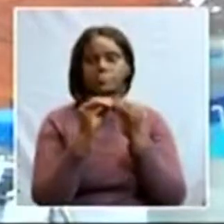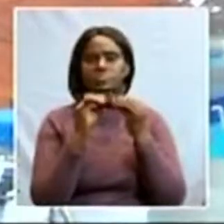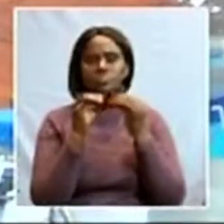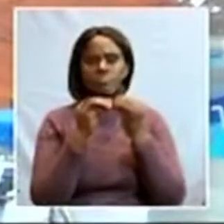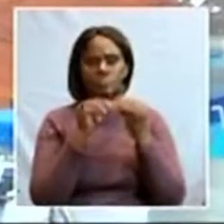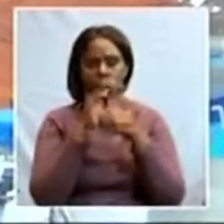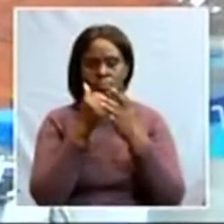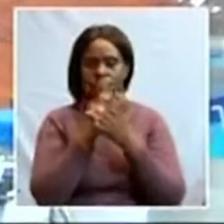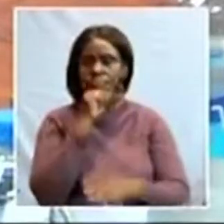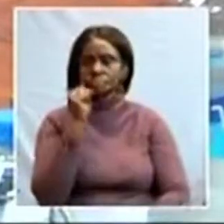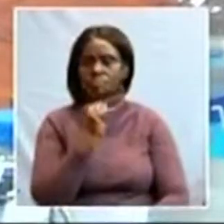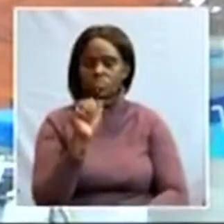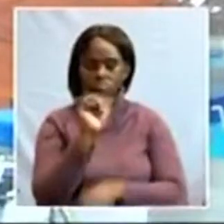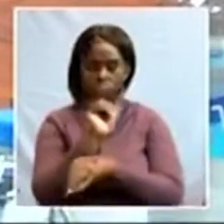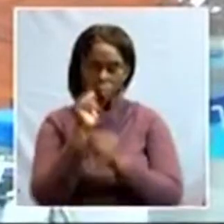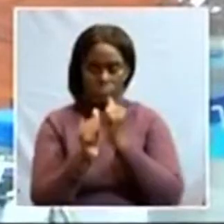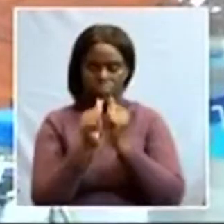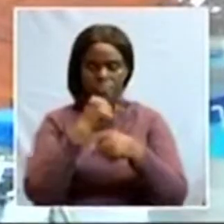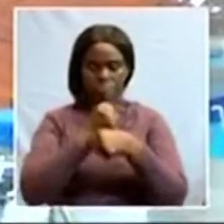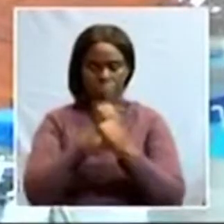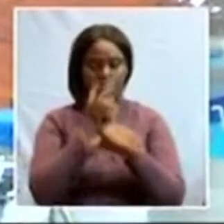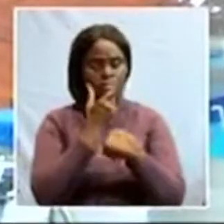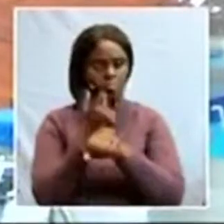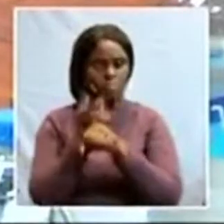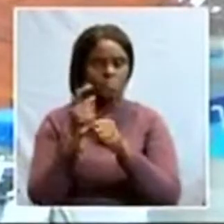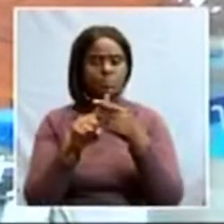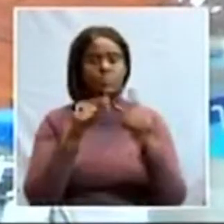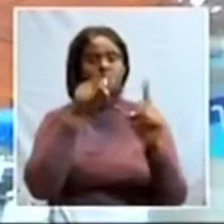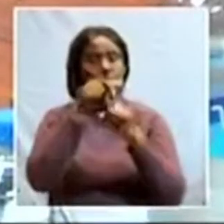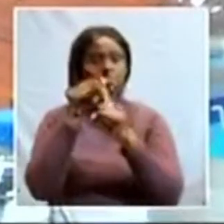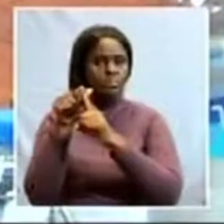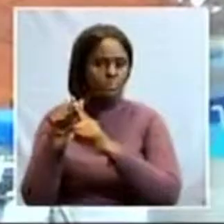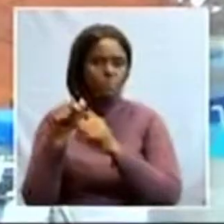of old utility vehicles, which made it difficult to meet the target.